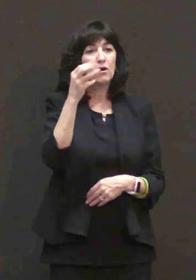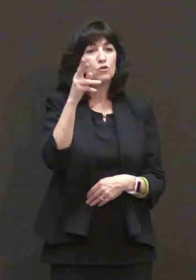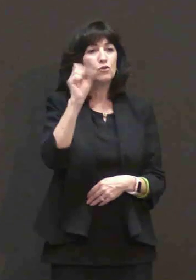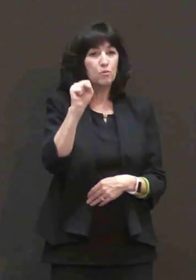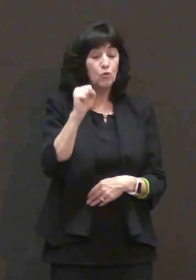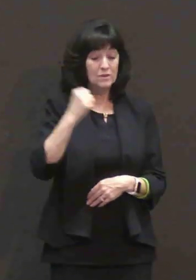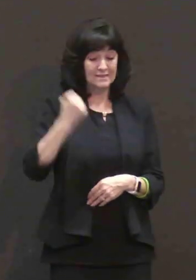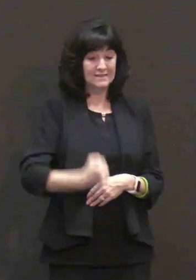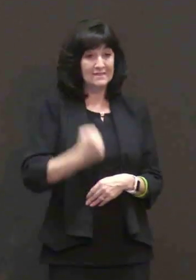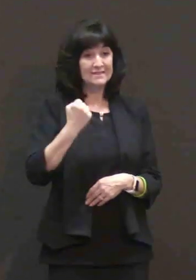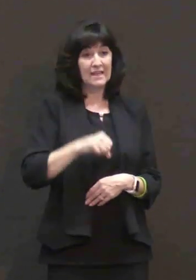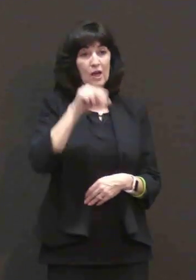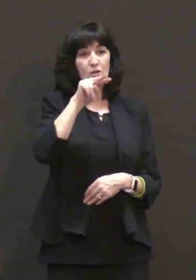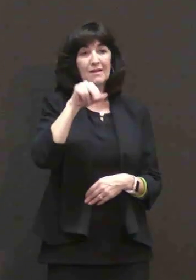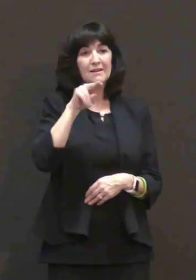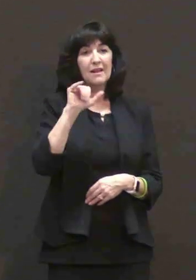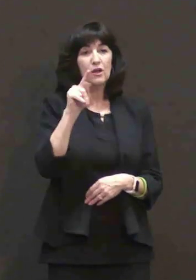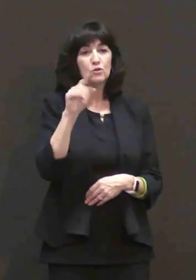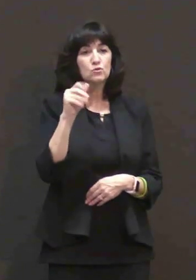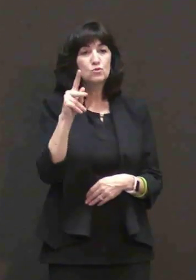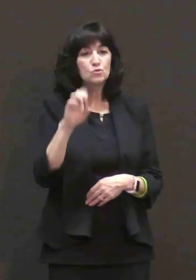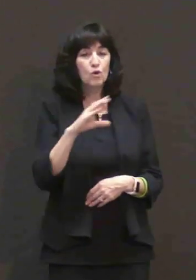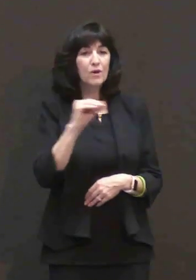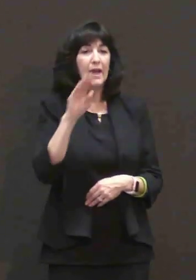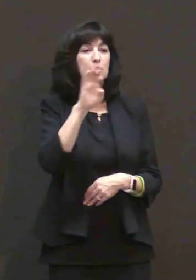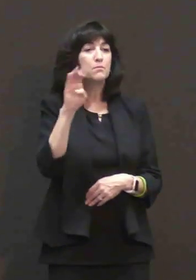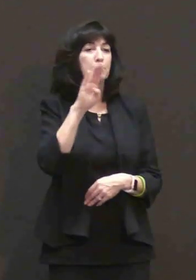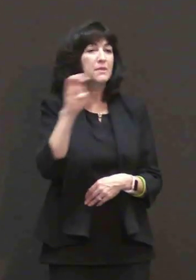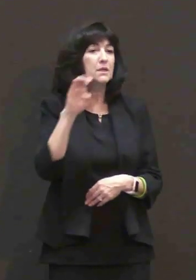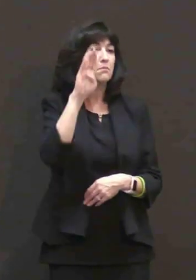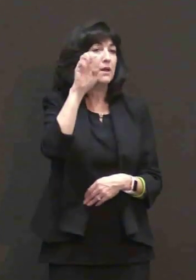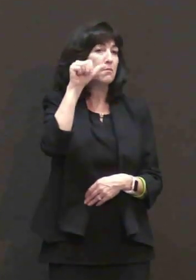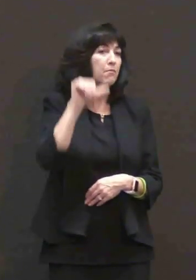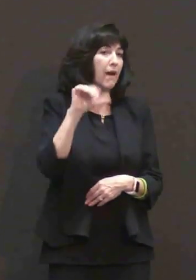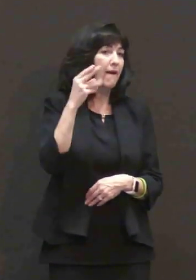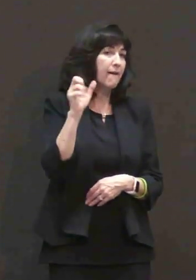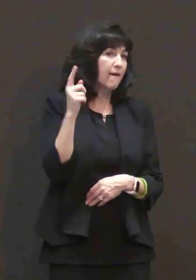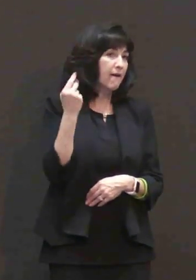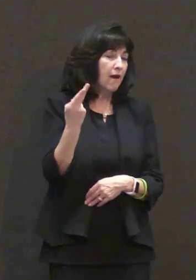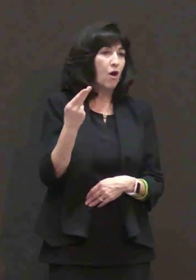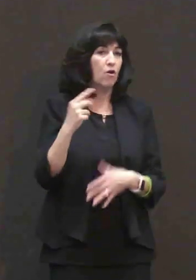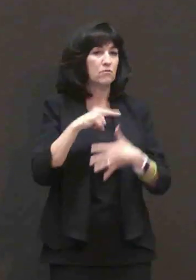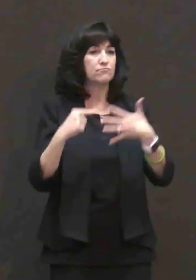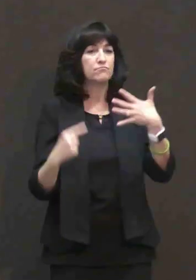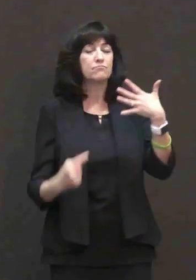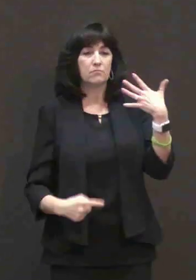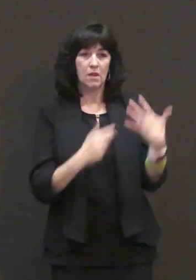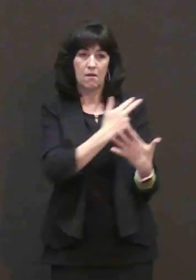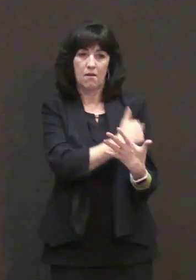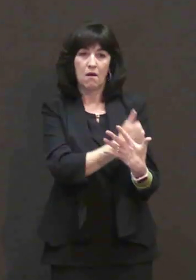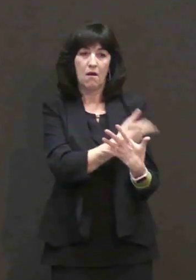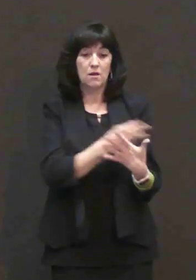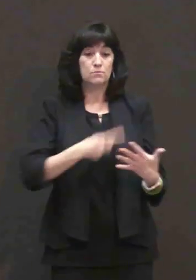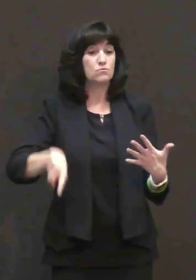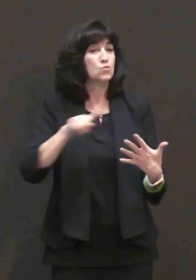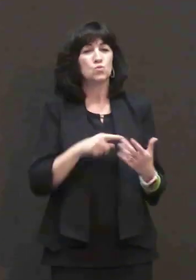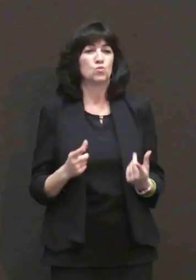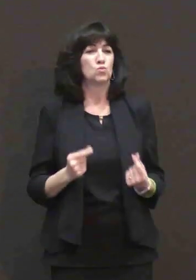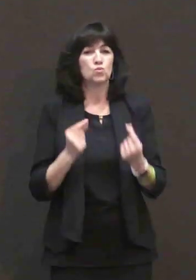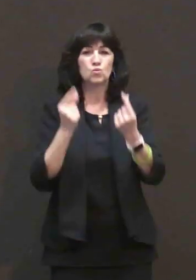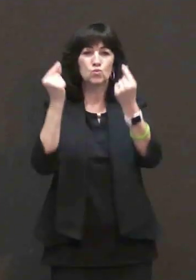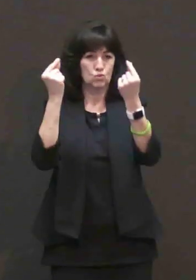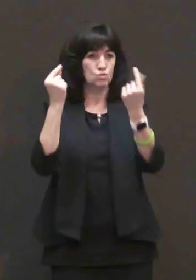with Nanacook, BB, and Bay Health to really identify, what can they do collectively regionally, and then how